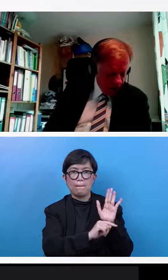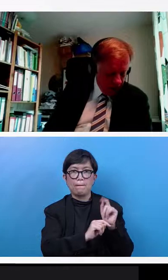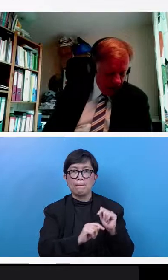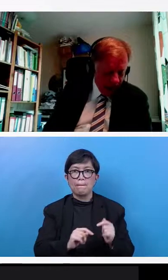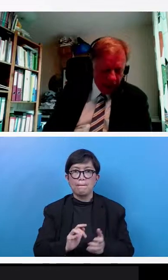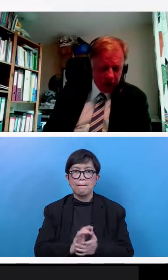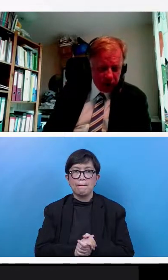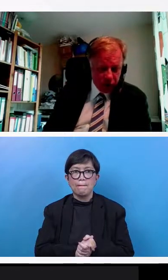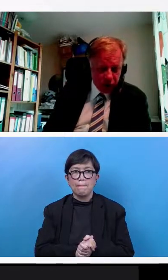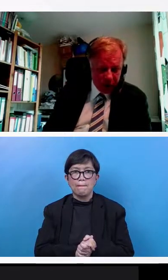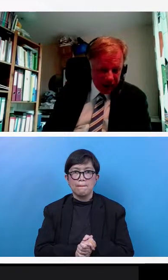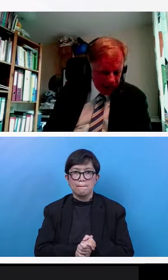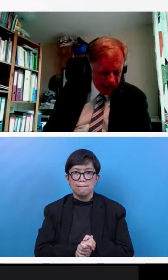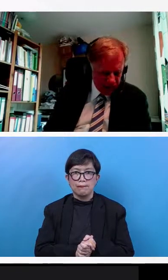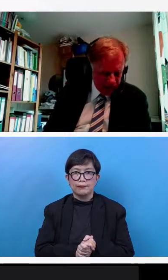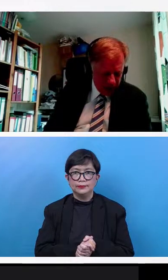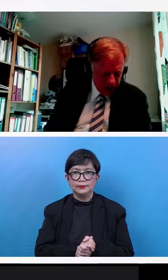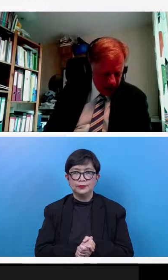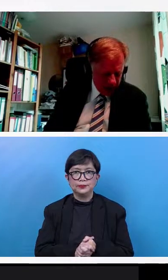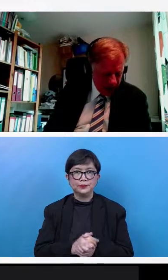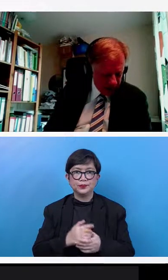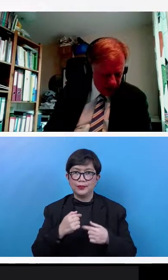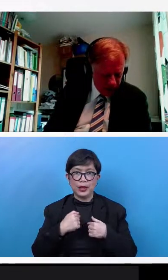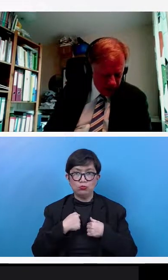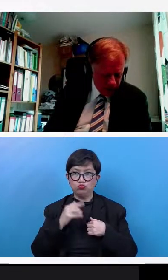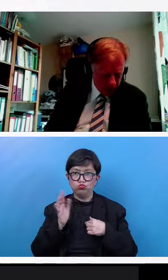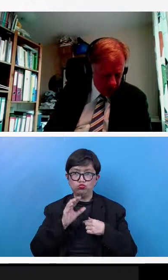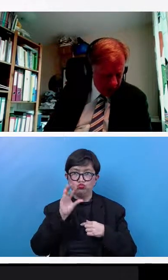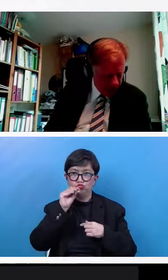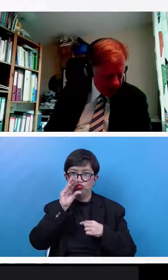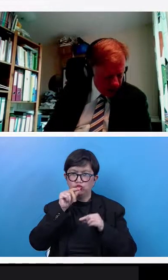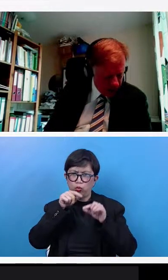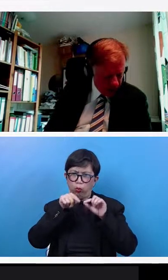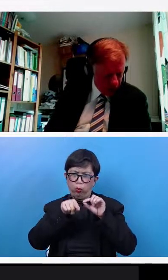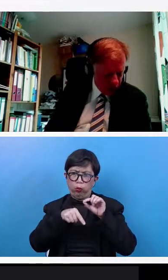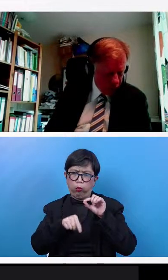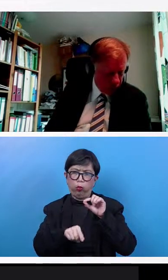I will not go into the details on these possibilities for what you